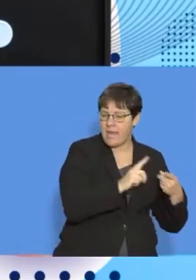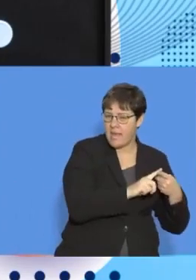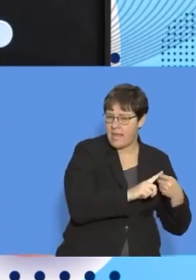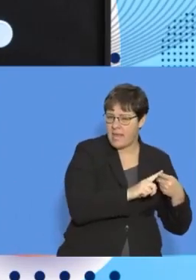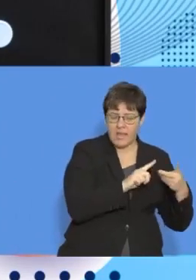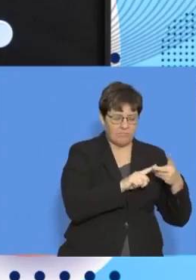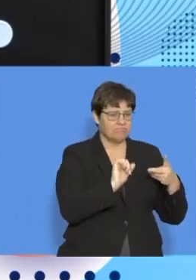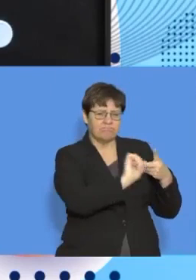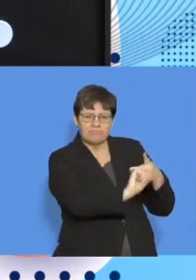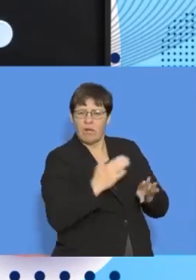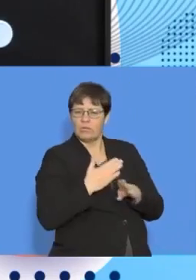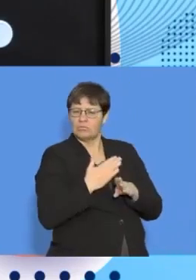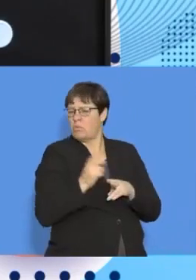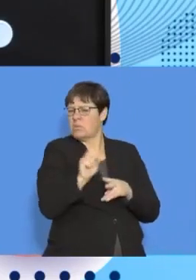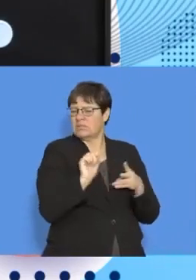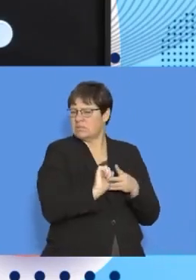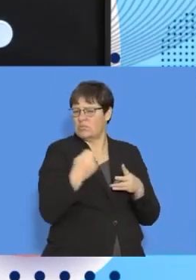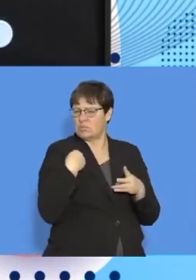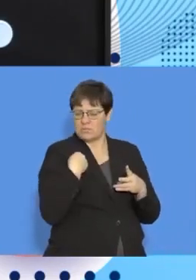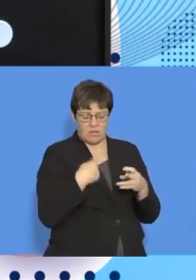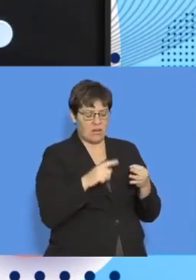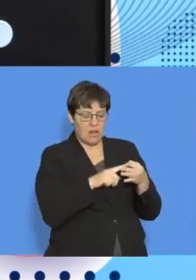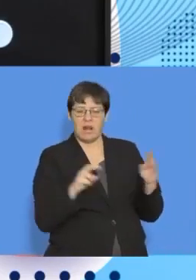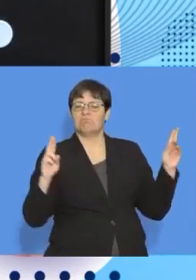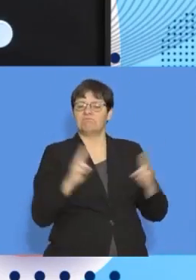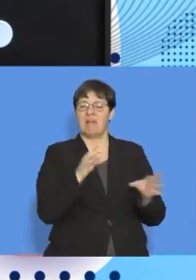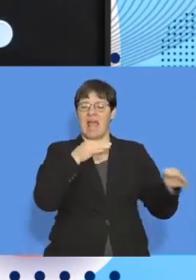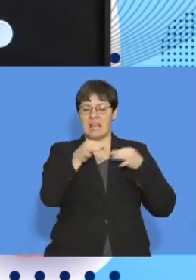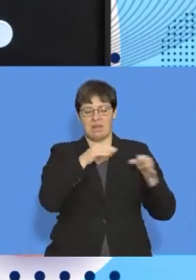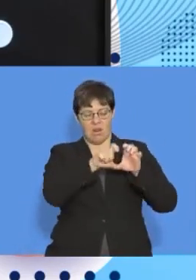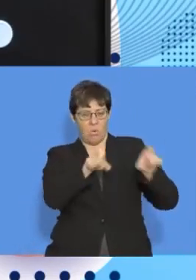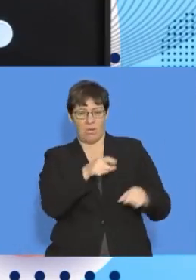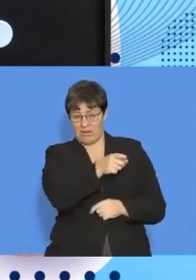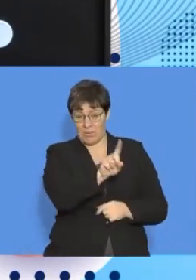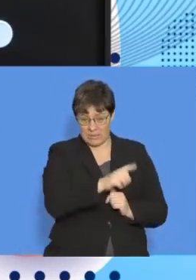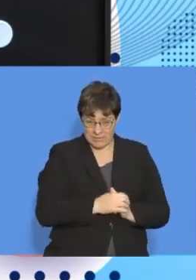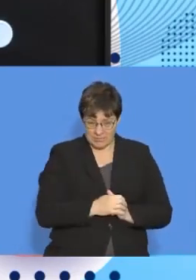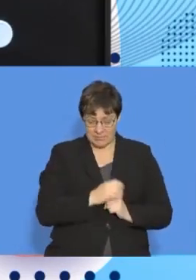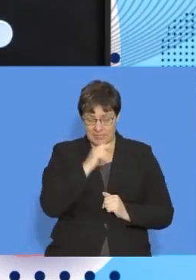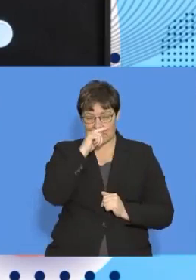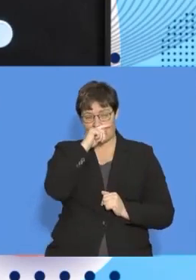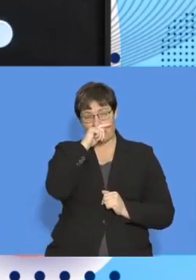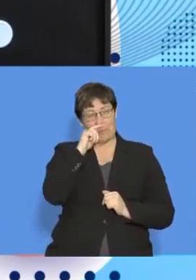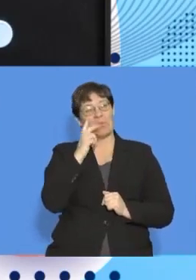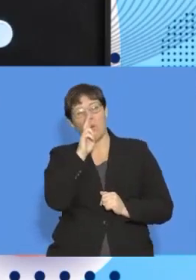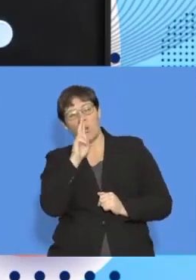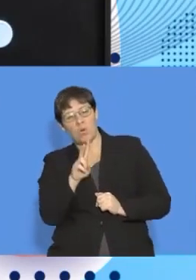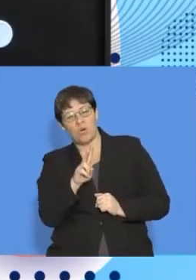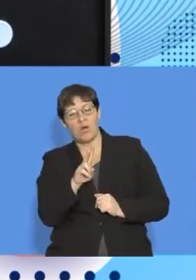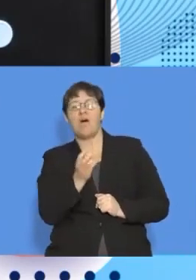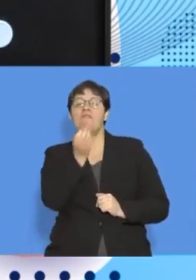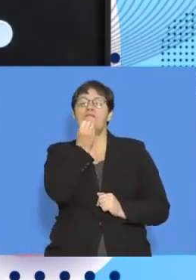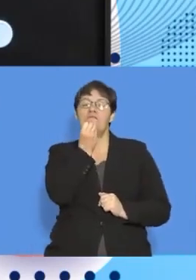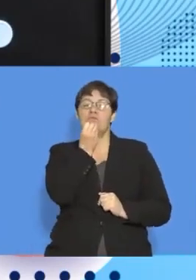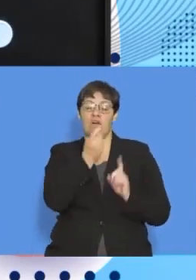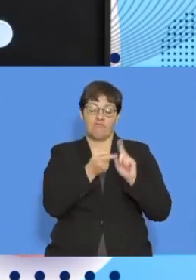its function, and a brief description of the organ. And essentially that's what we're going to look at now. So we're going to look at the pathway of food as